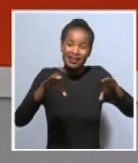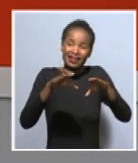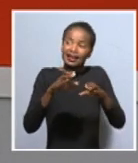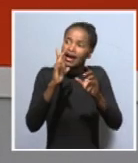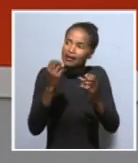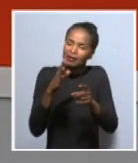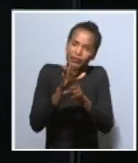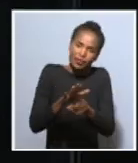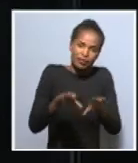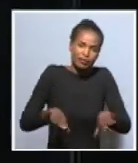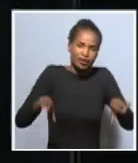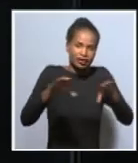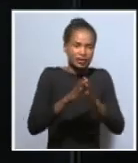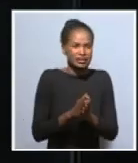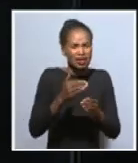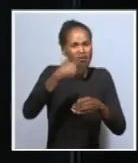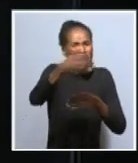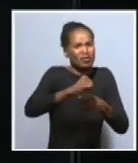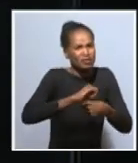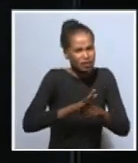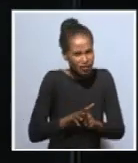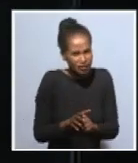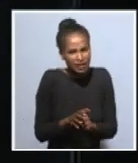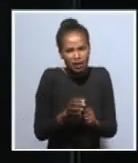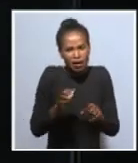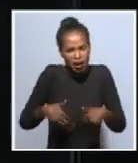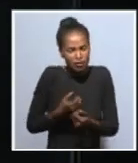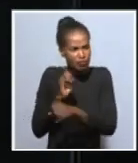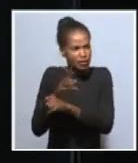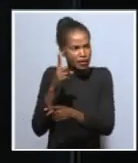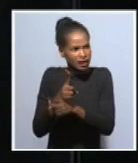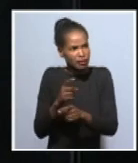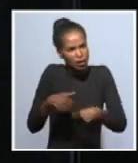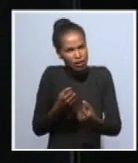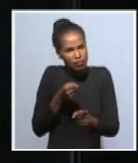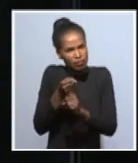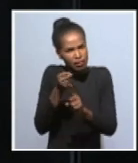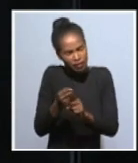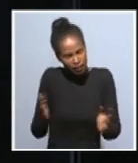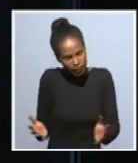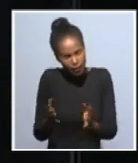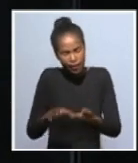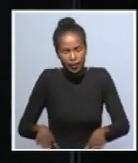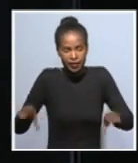Very briefly. Yes. Agriculture is one of the biggest employers.